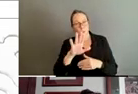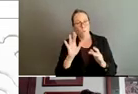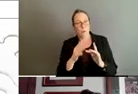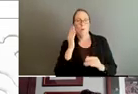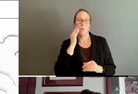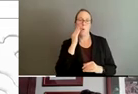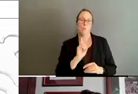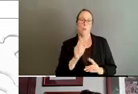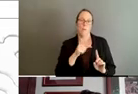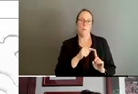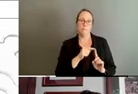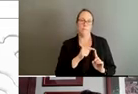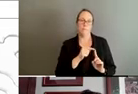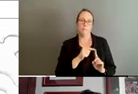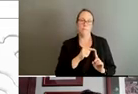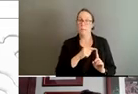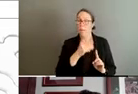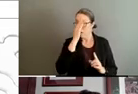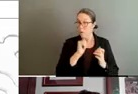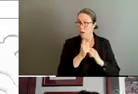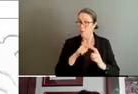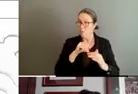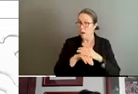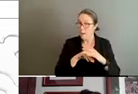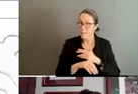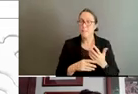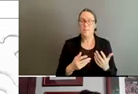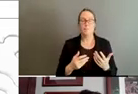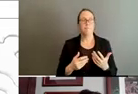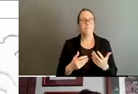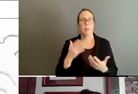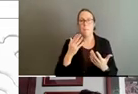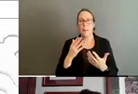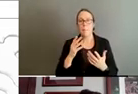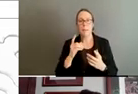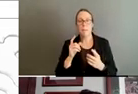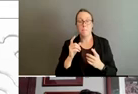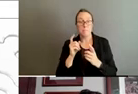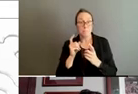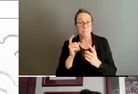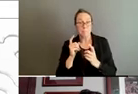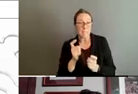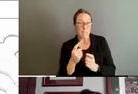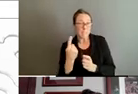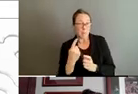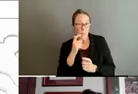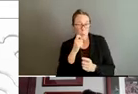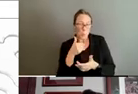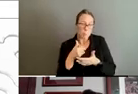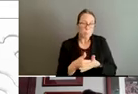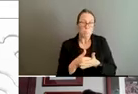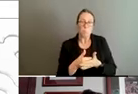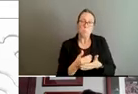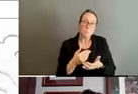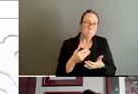at, they know how to access it. Maybe consider giving somebody that's close to you a key to your house or your apartment, so that